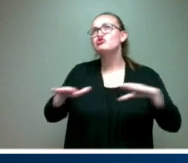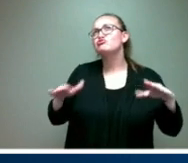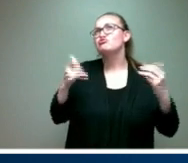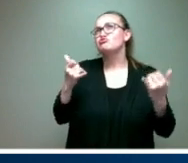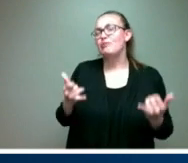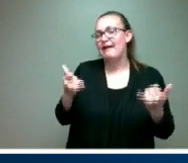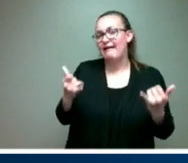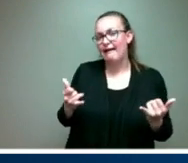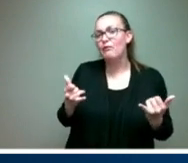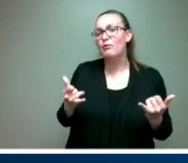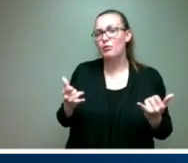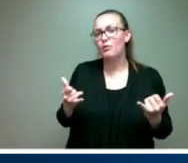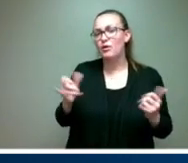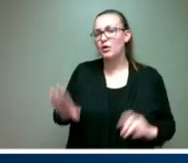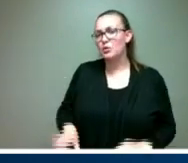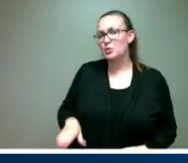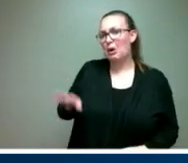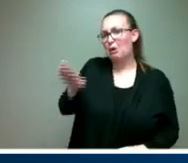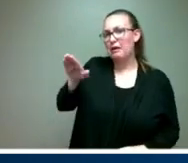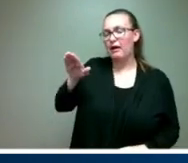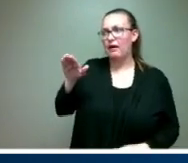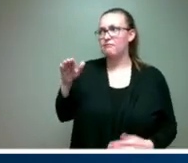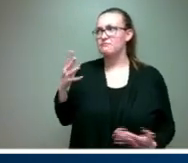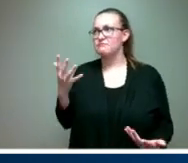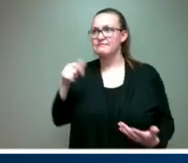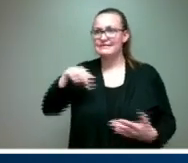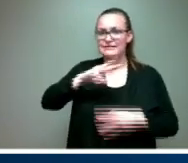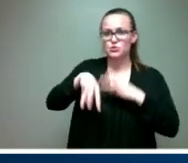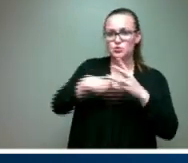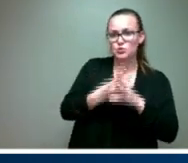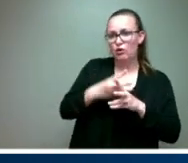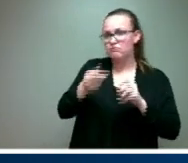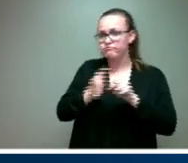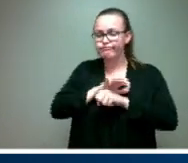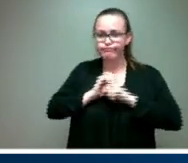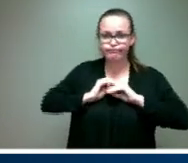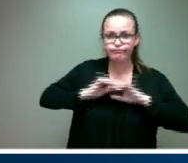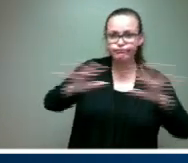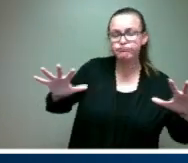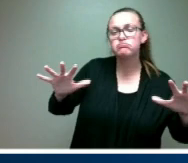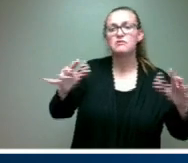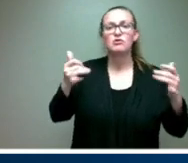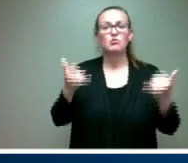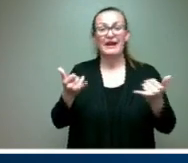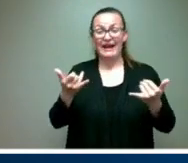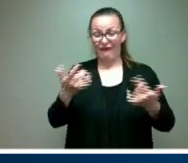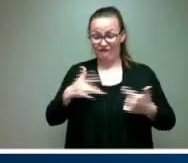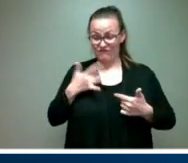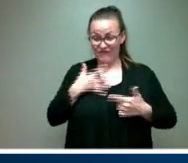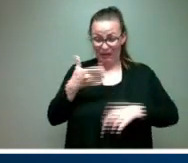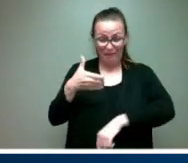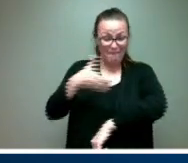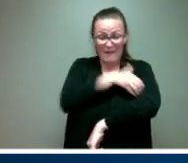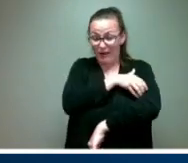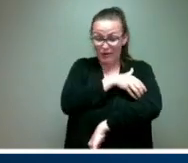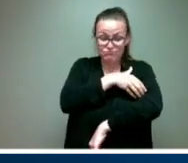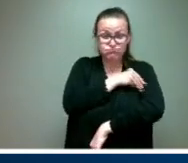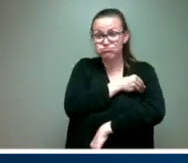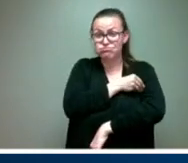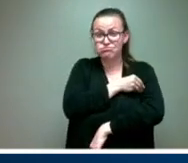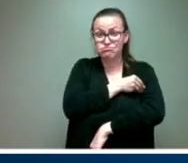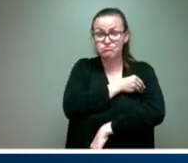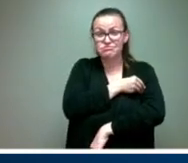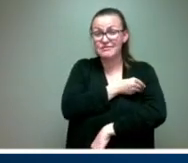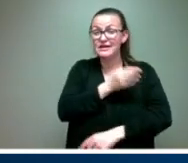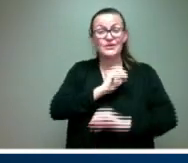you're sending them during a time that we feel we have little control. Yeah. It, you know, this group of 15 to 18, you're telling them, okay, you actually can